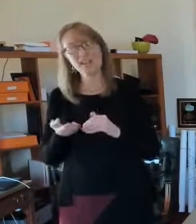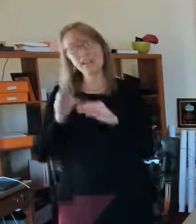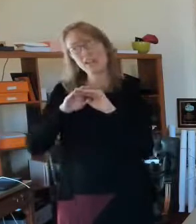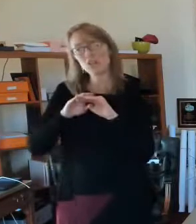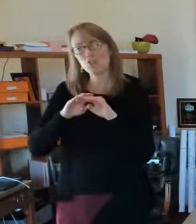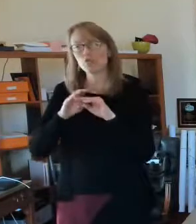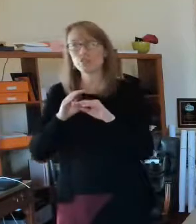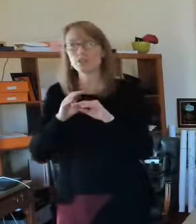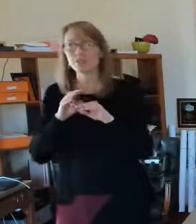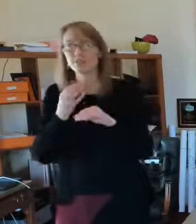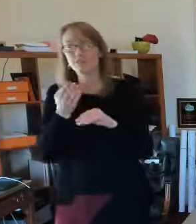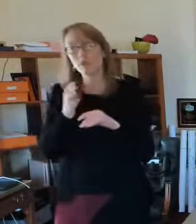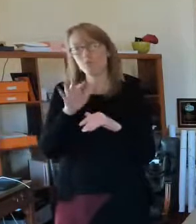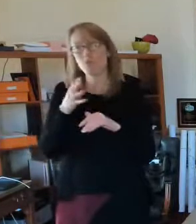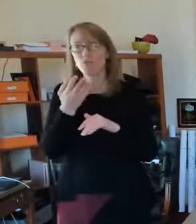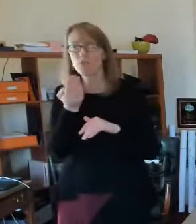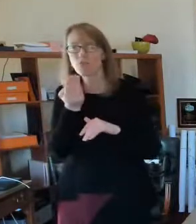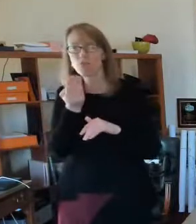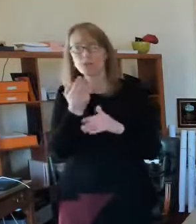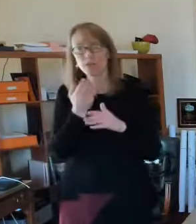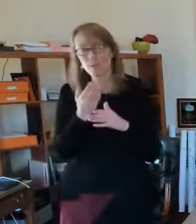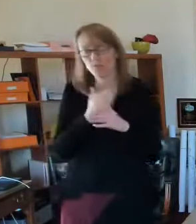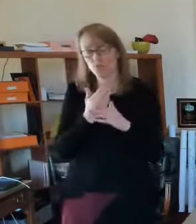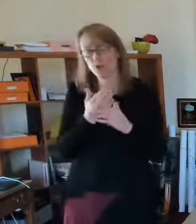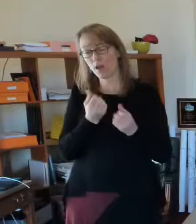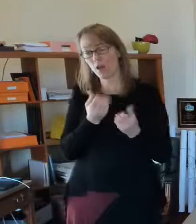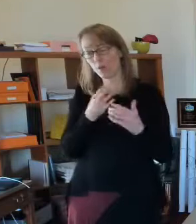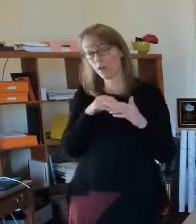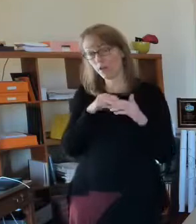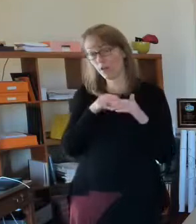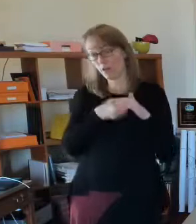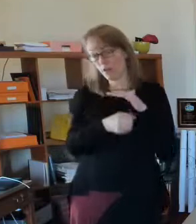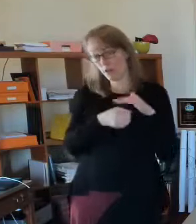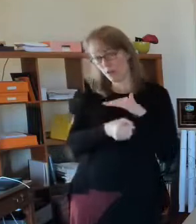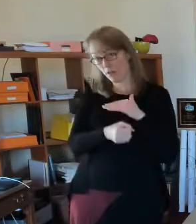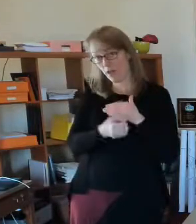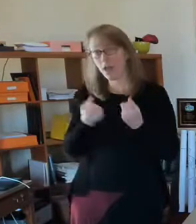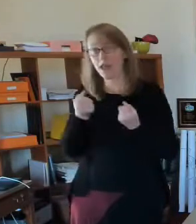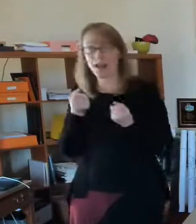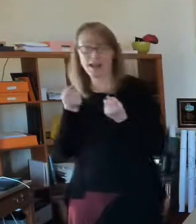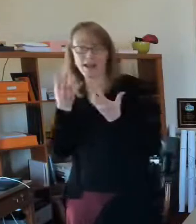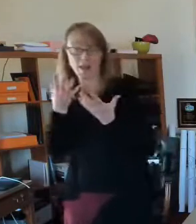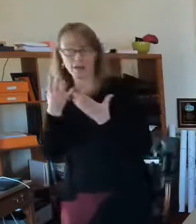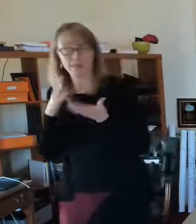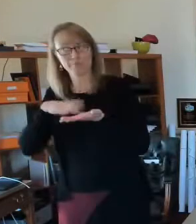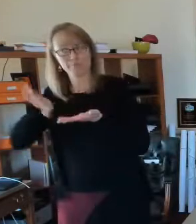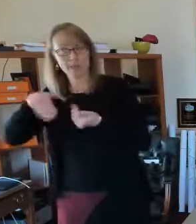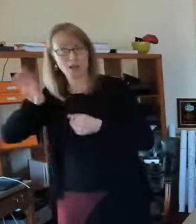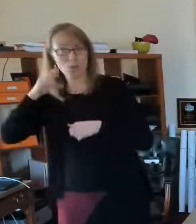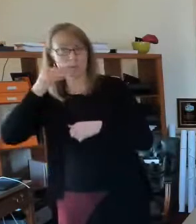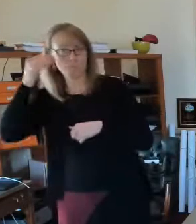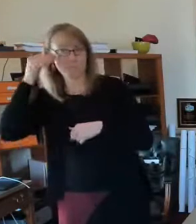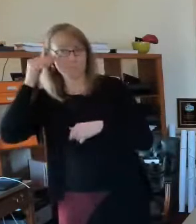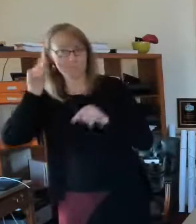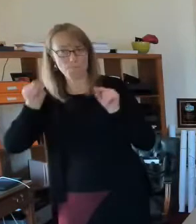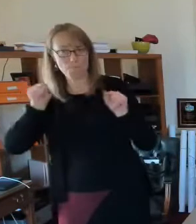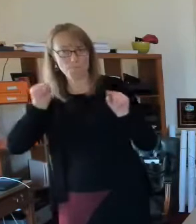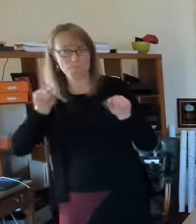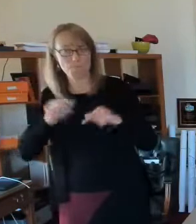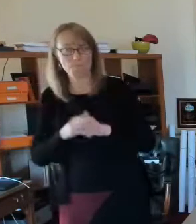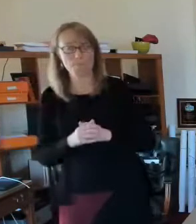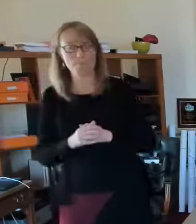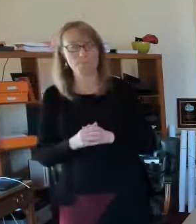discharges. Um, you may have seen that we posted yesterday a